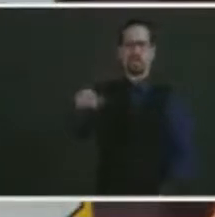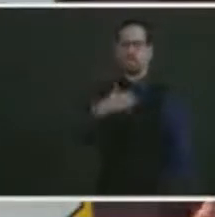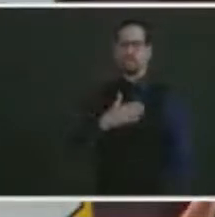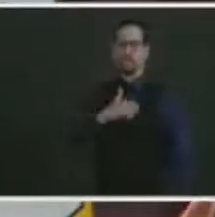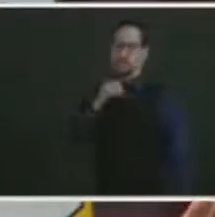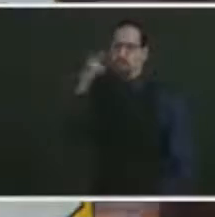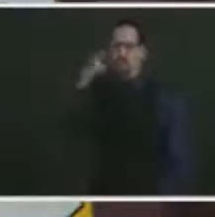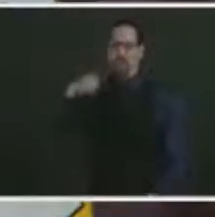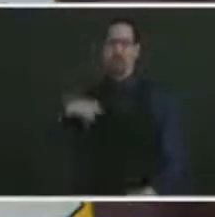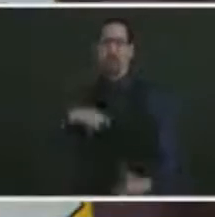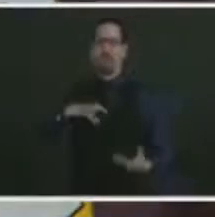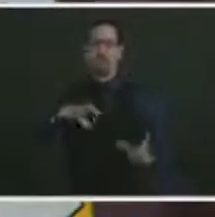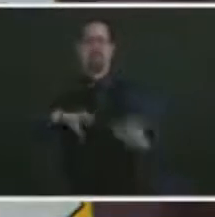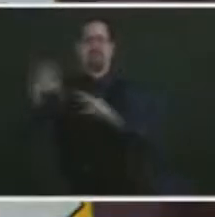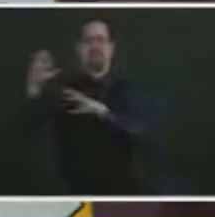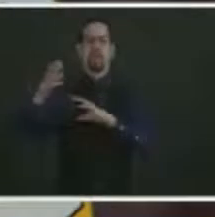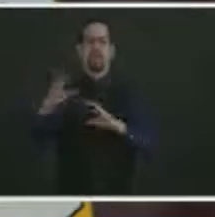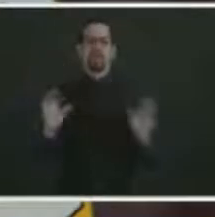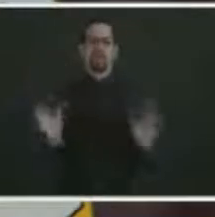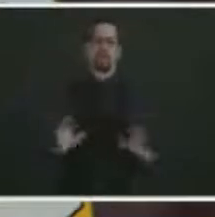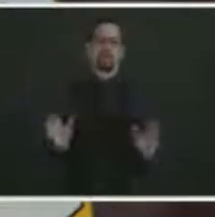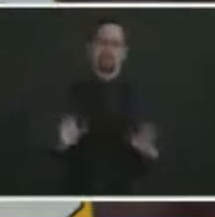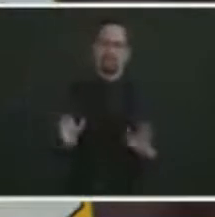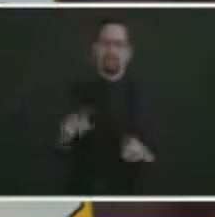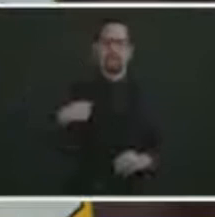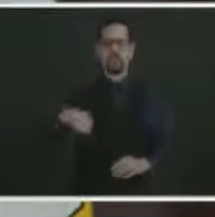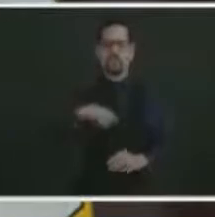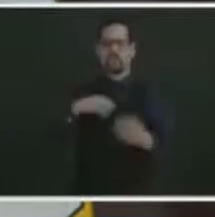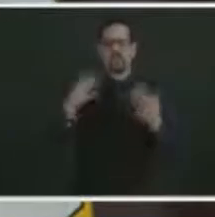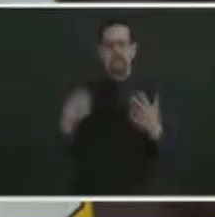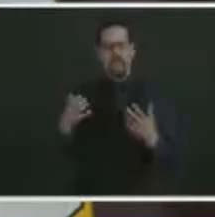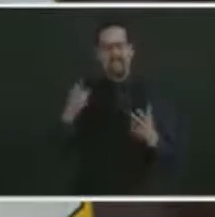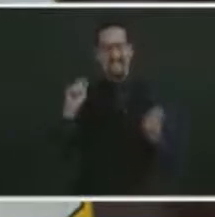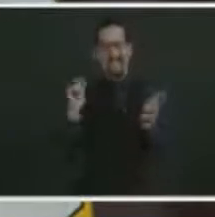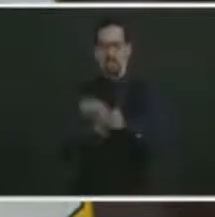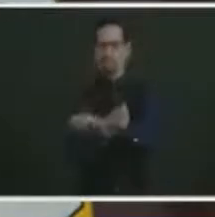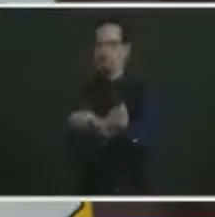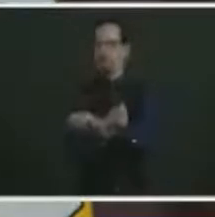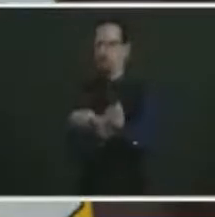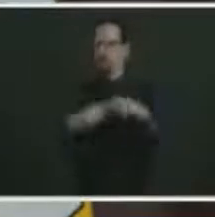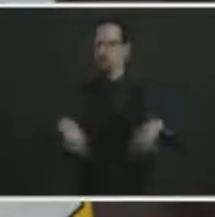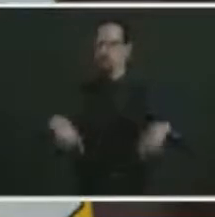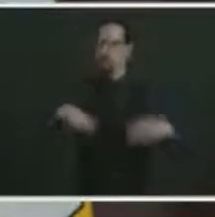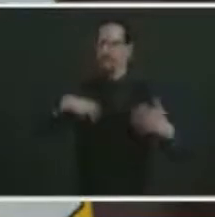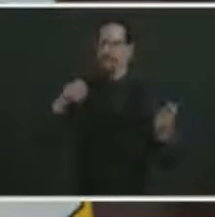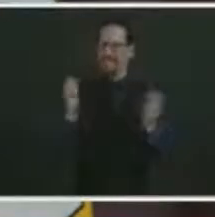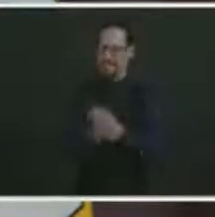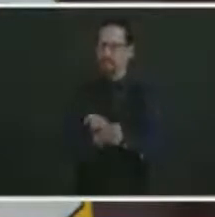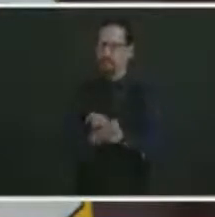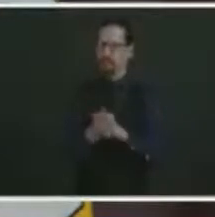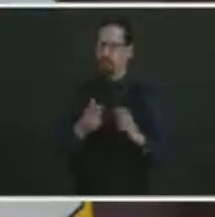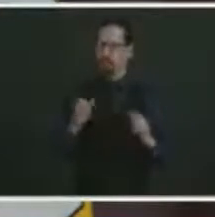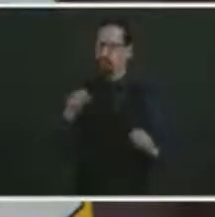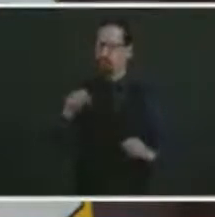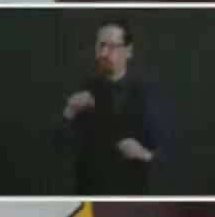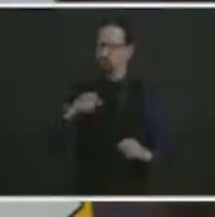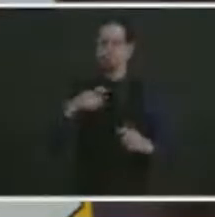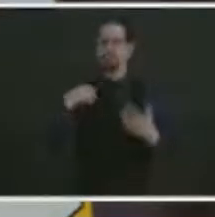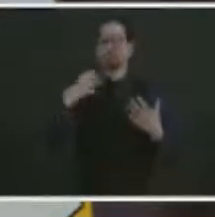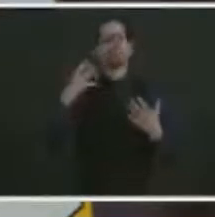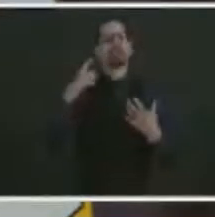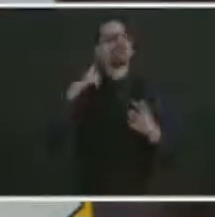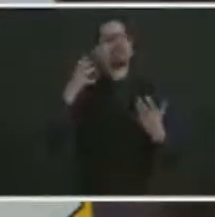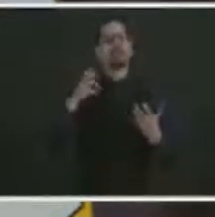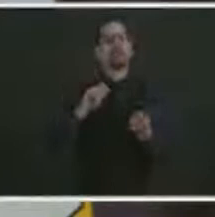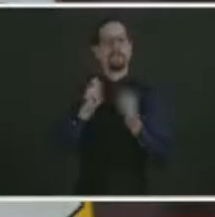looting. We actually want to make change to bring about, in his case, better healthcare, better schools,